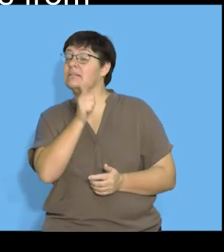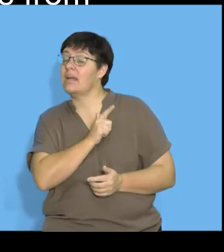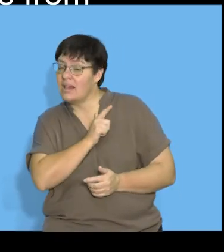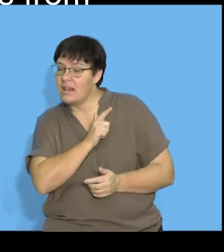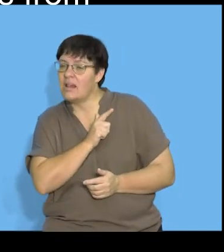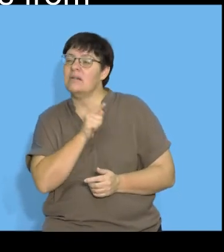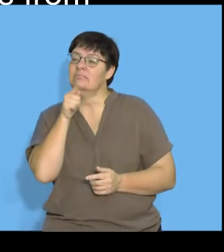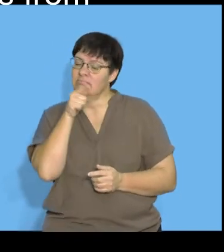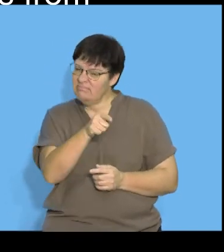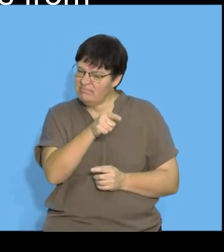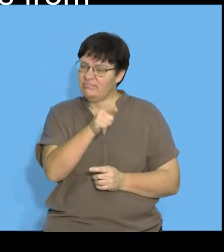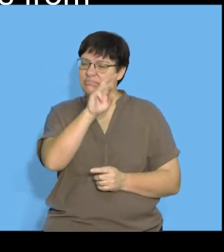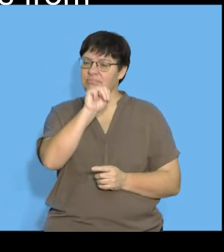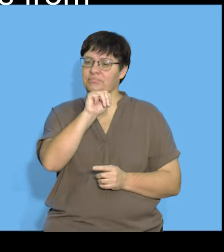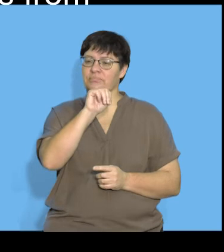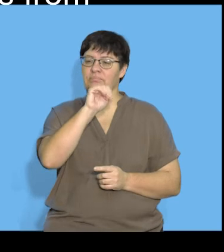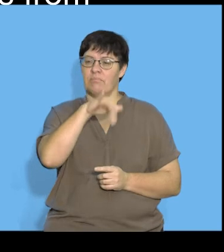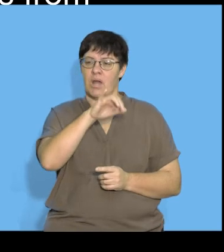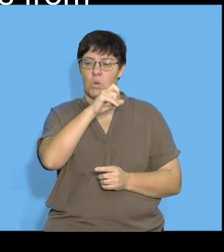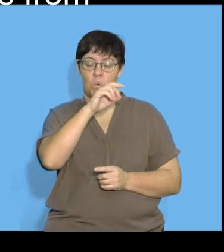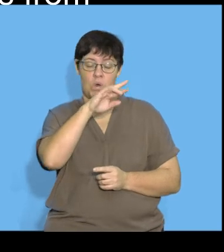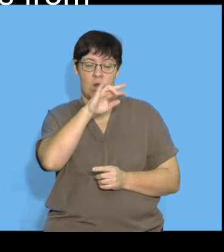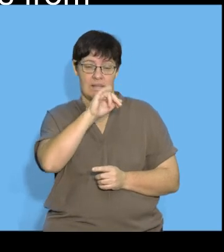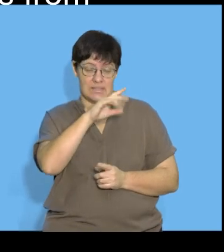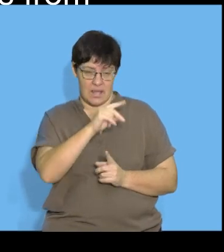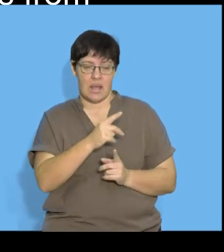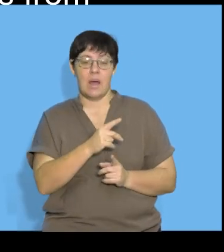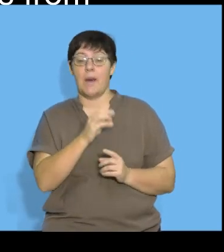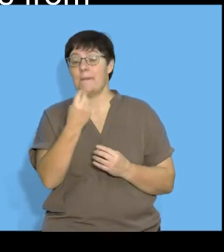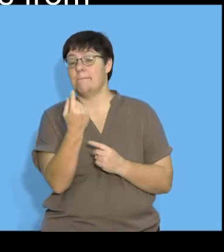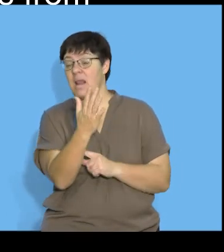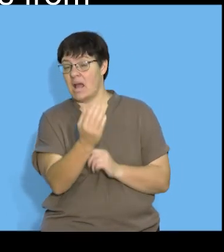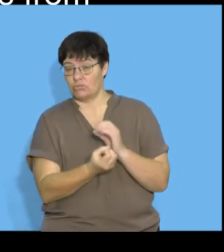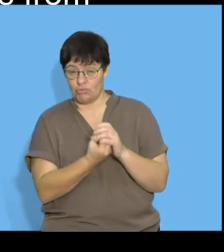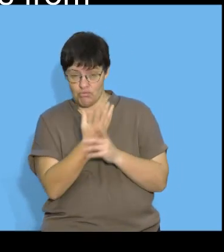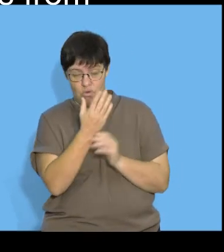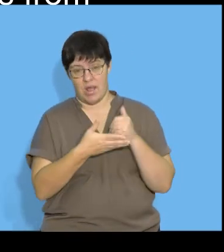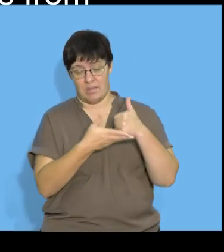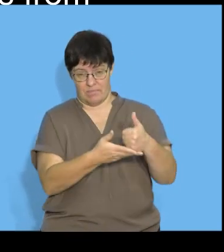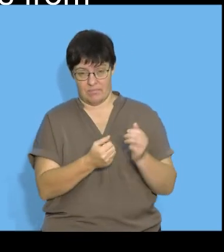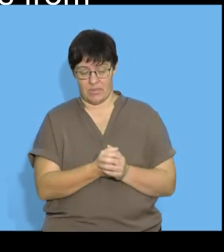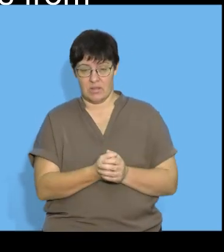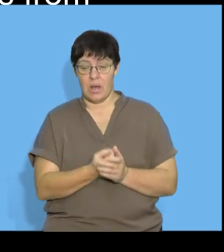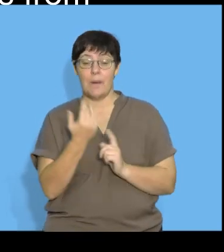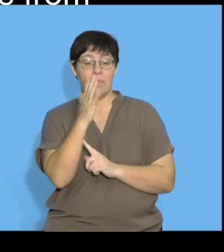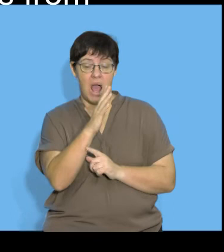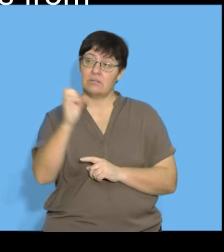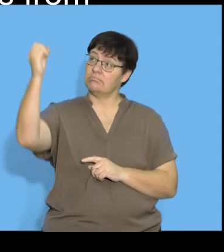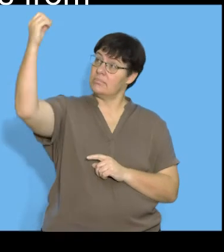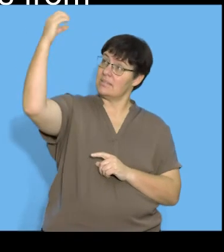mycorrhiza really helps plants to grow. The plant is photosynthetic, which means that it can